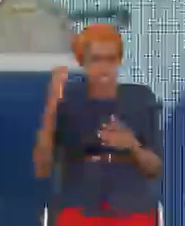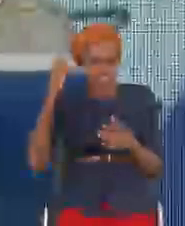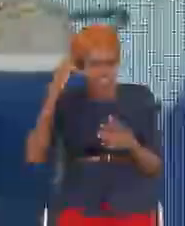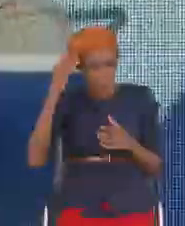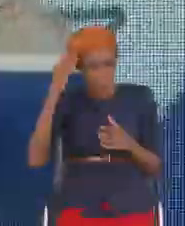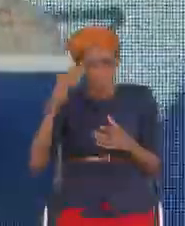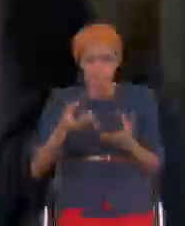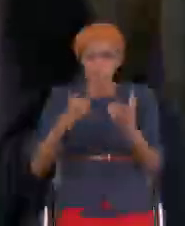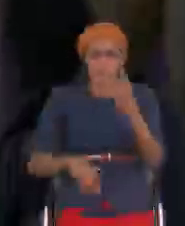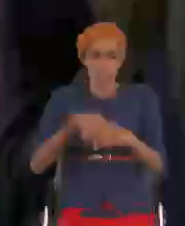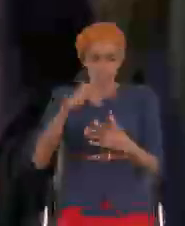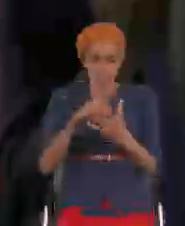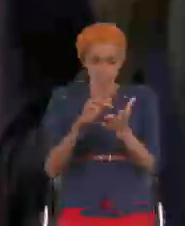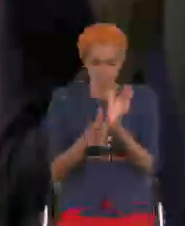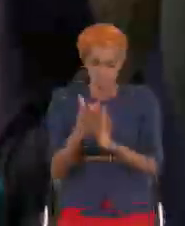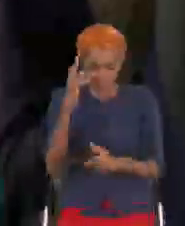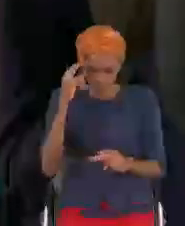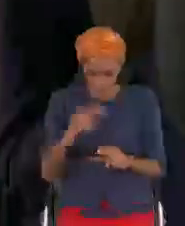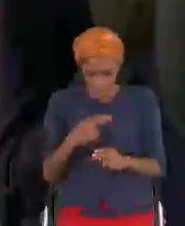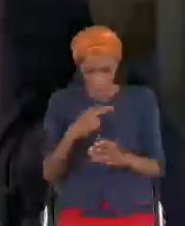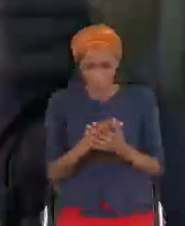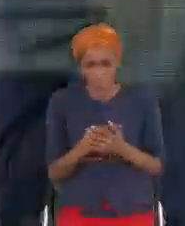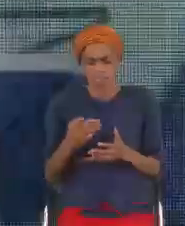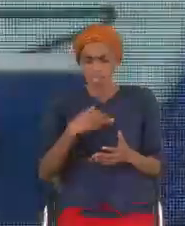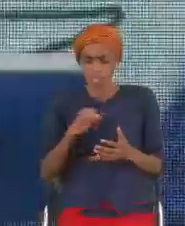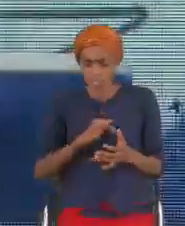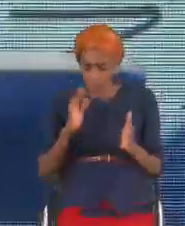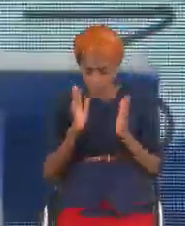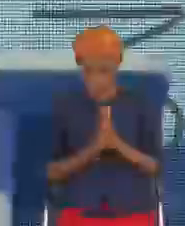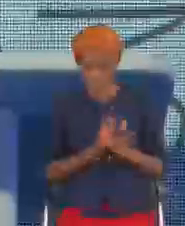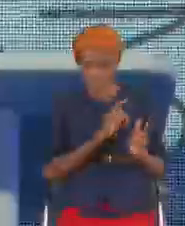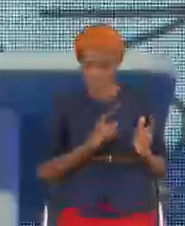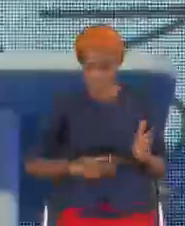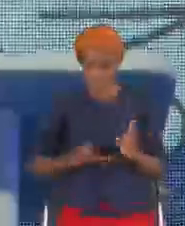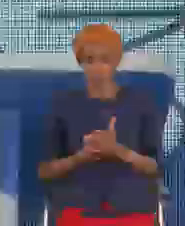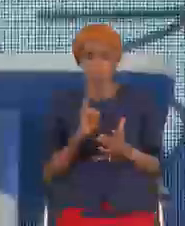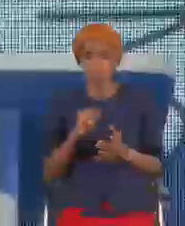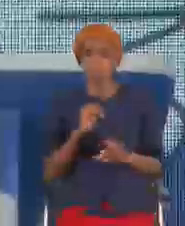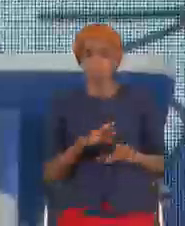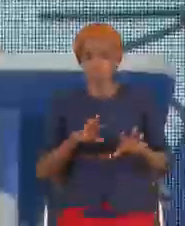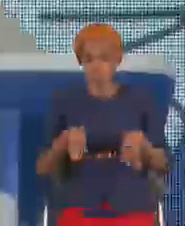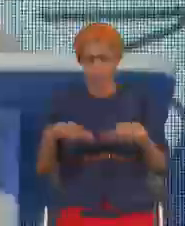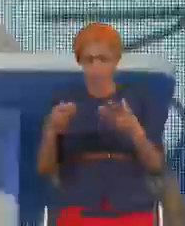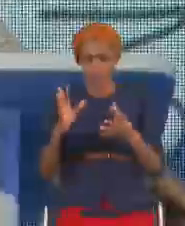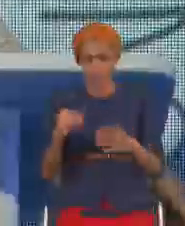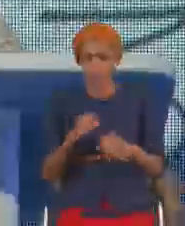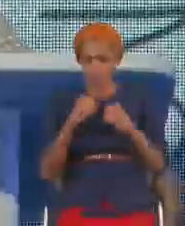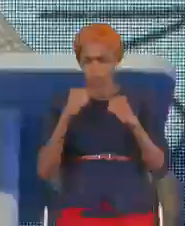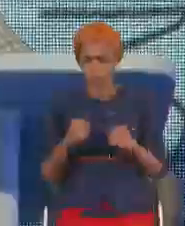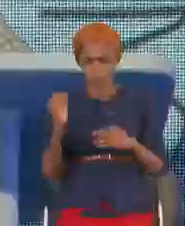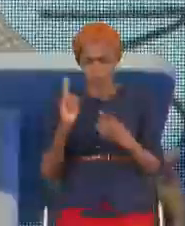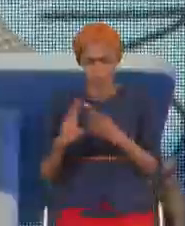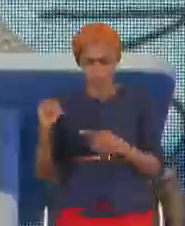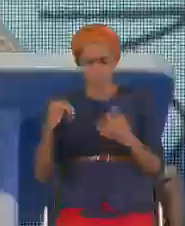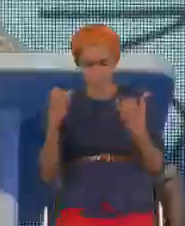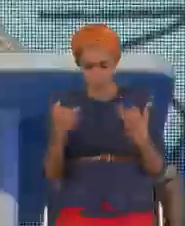in Jesus' name. And I pray, Lord, you release your power to them right now,